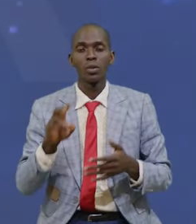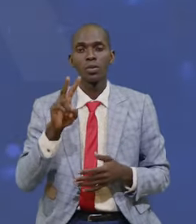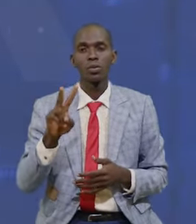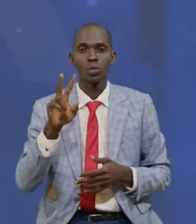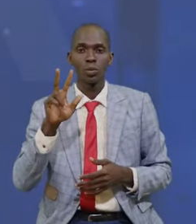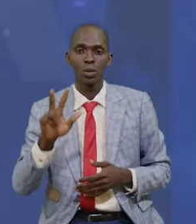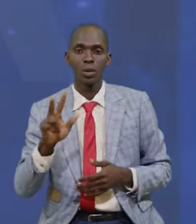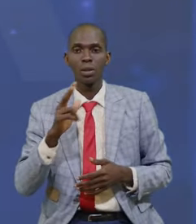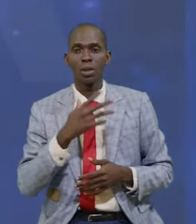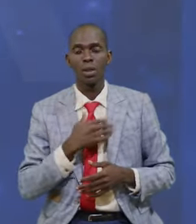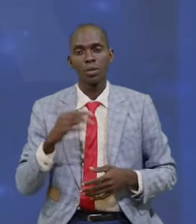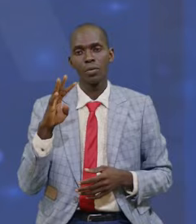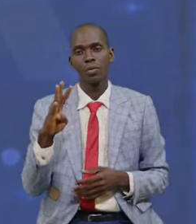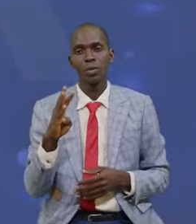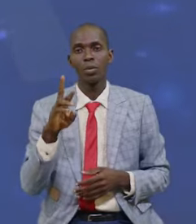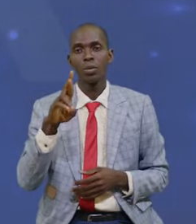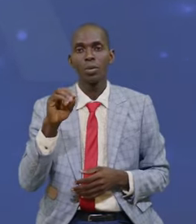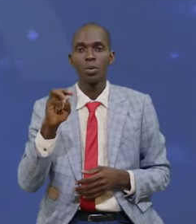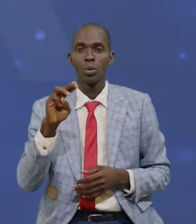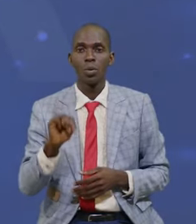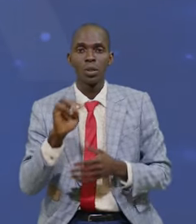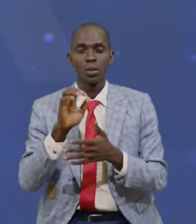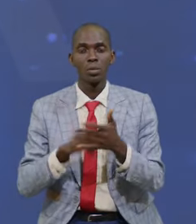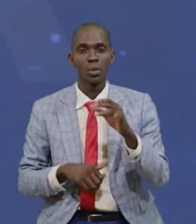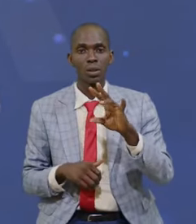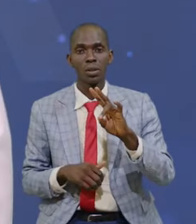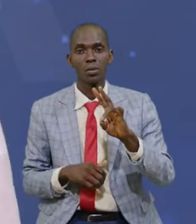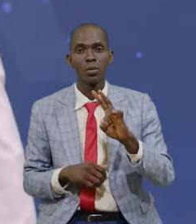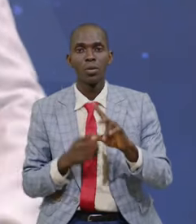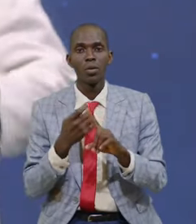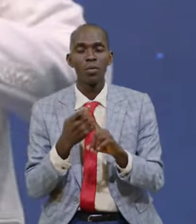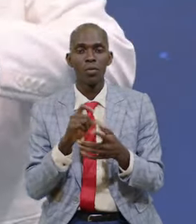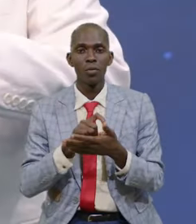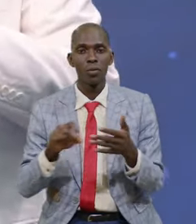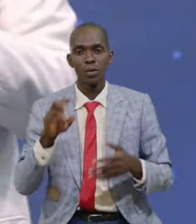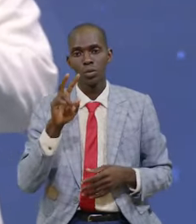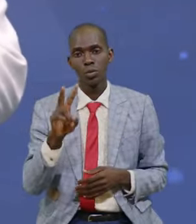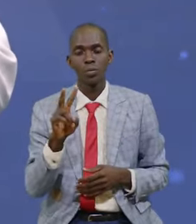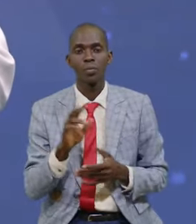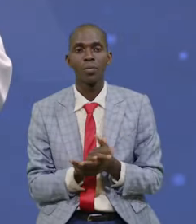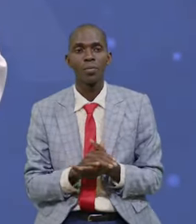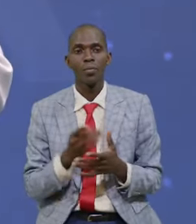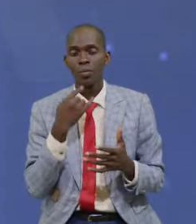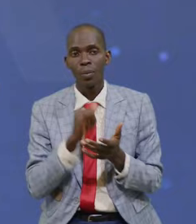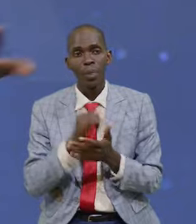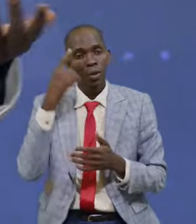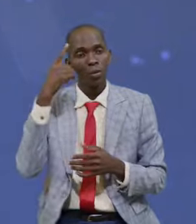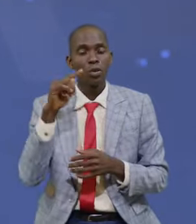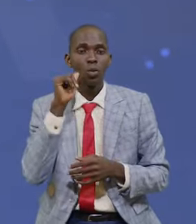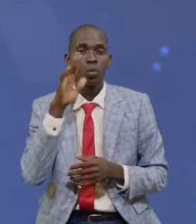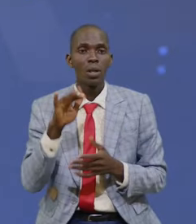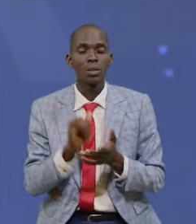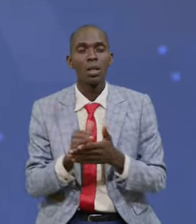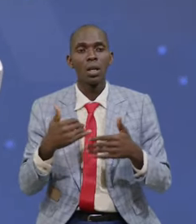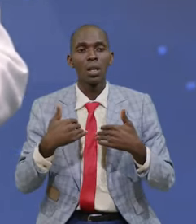4. Romans chapter 7, reading from verse 2. It says, for the woman that has